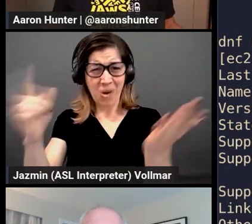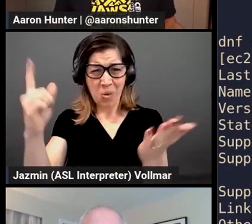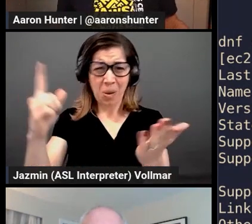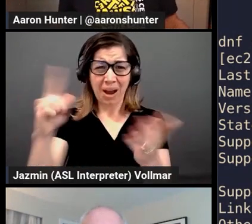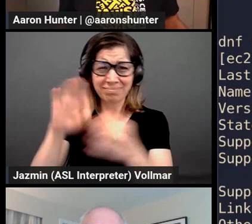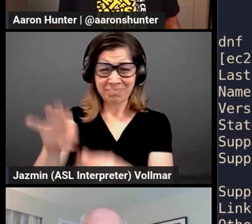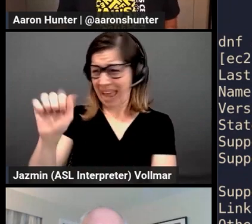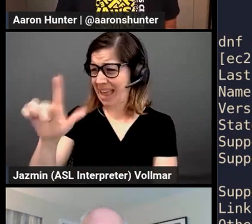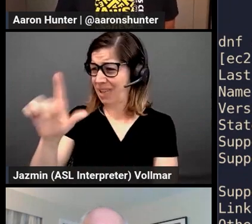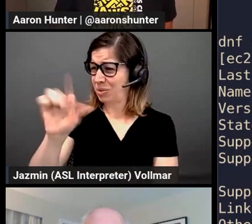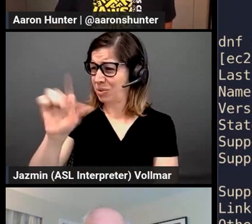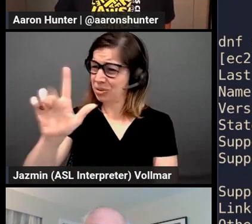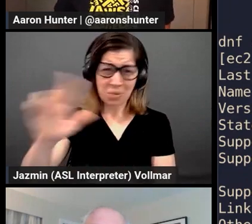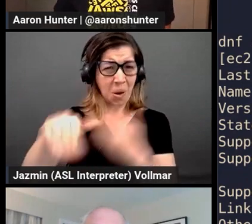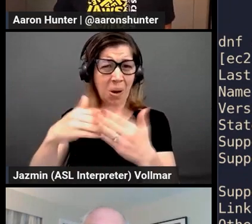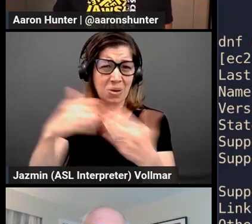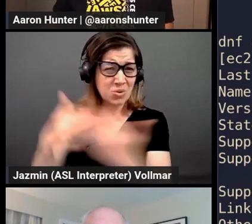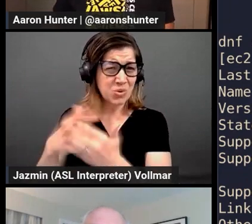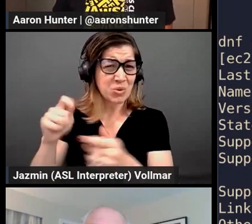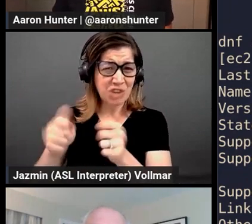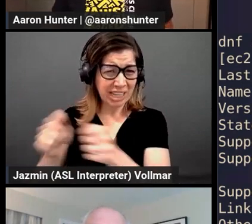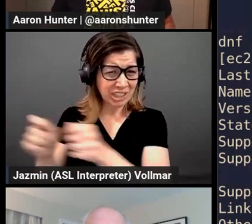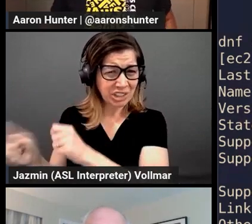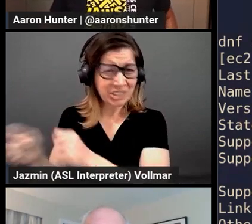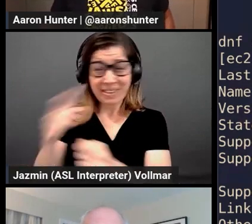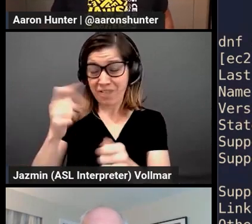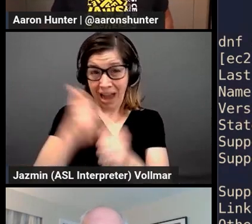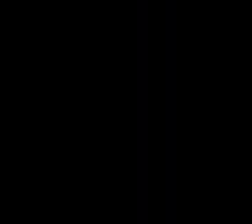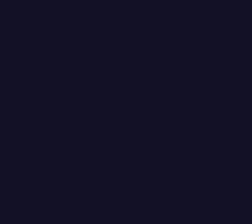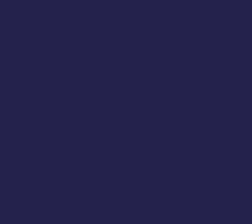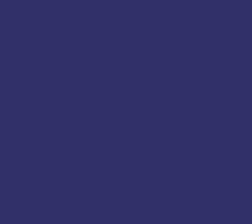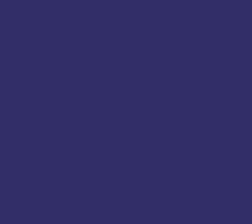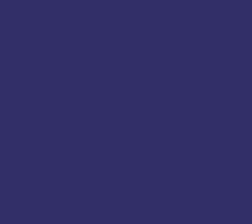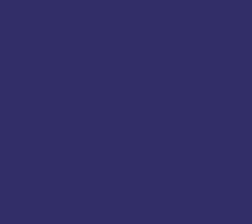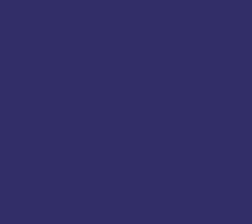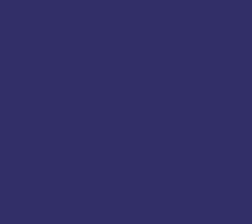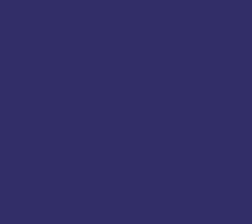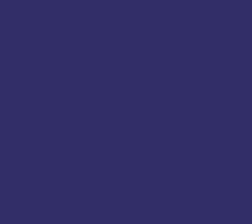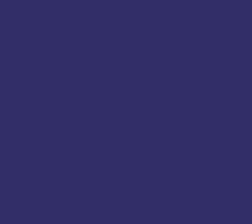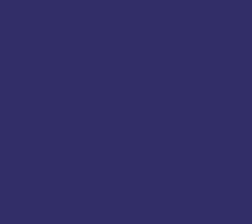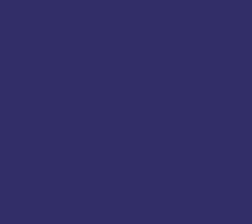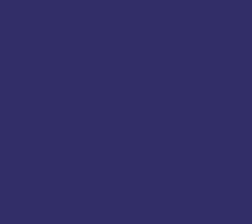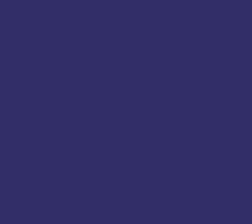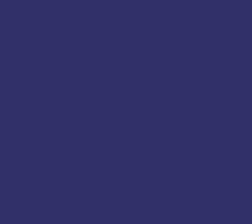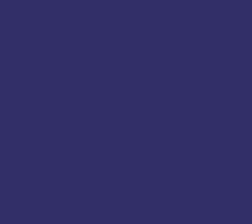AL 2023 and all the new changes. And for everyone else, stay tuned.